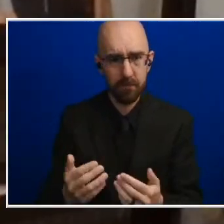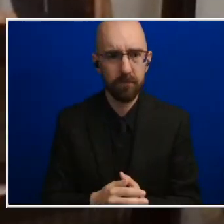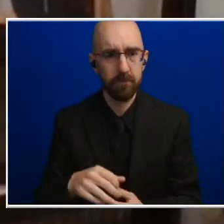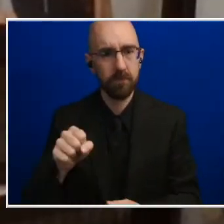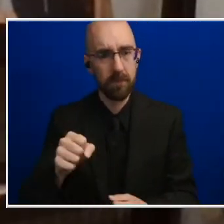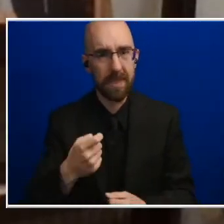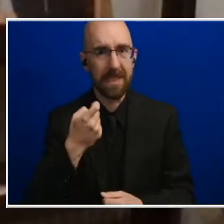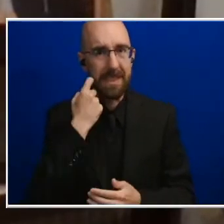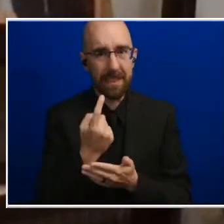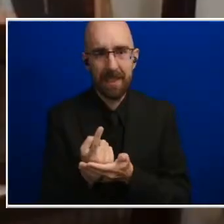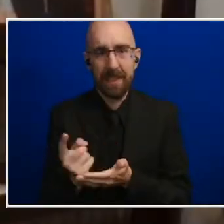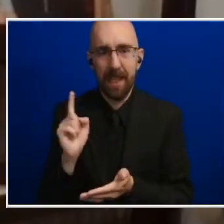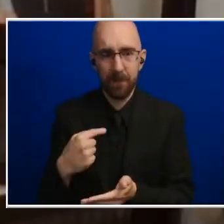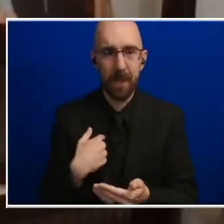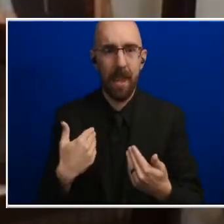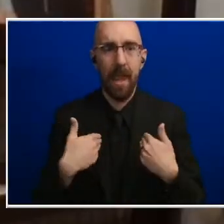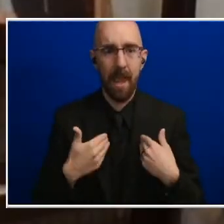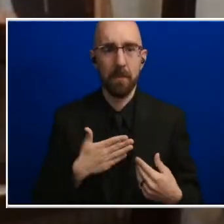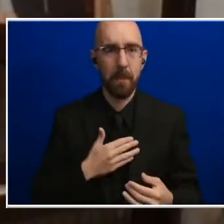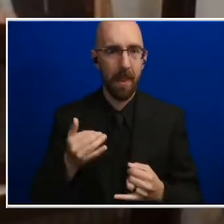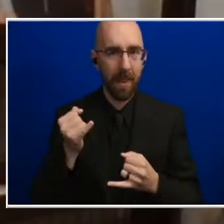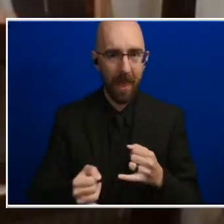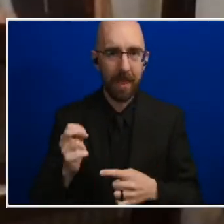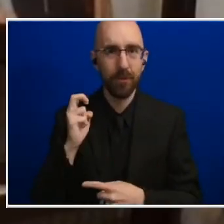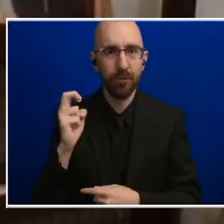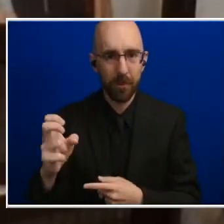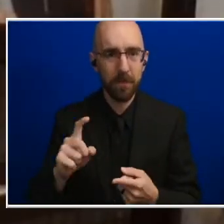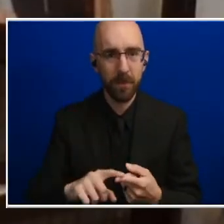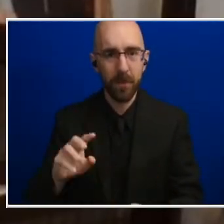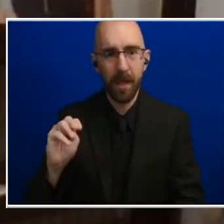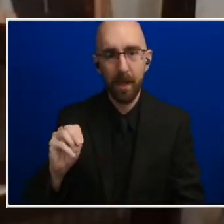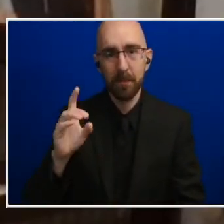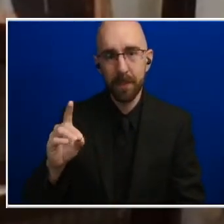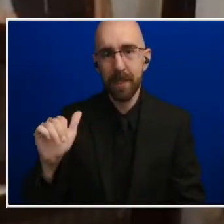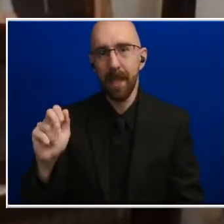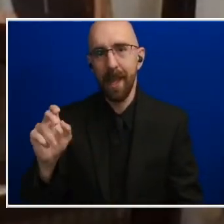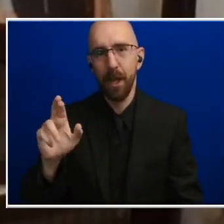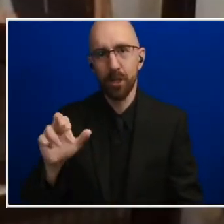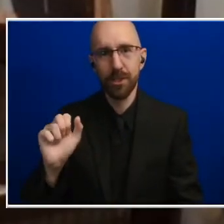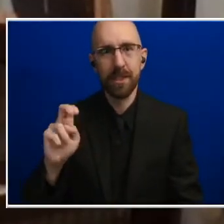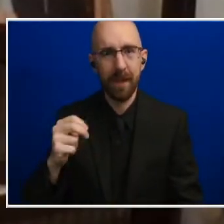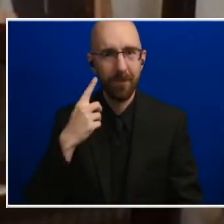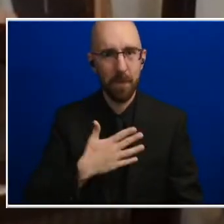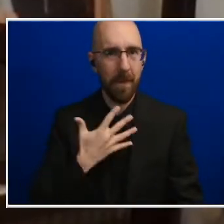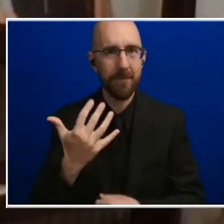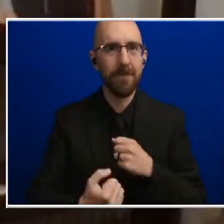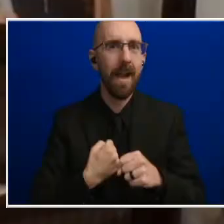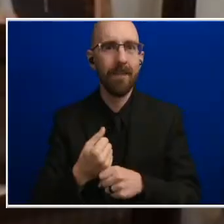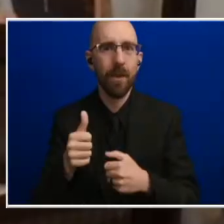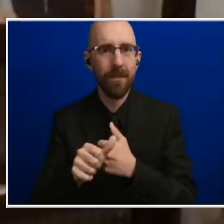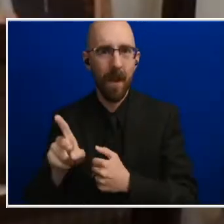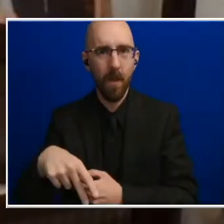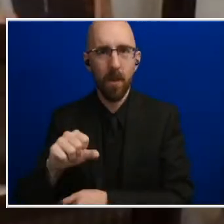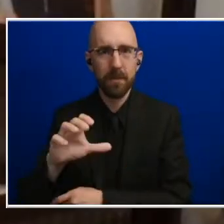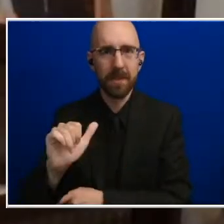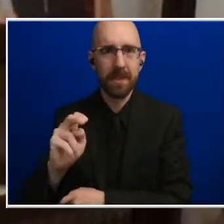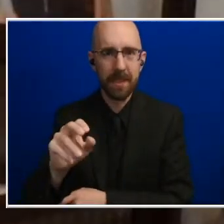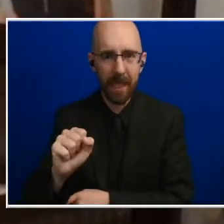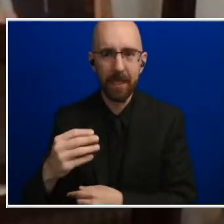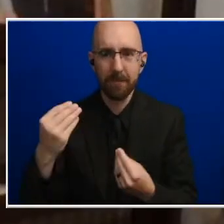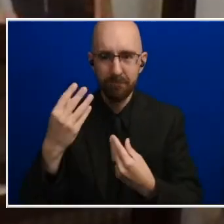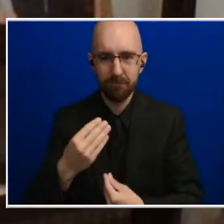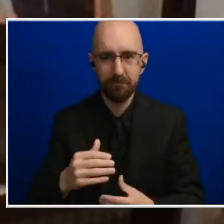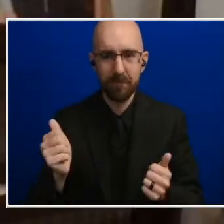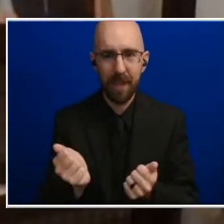last week I had my last trip to MD Anderson for my 5-year follow-up scans, and everything came back great,